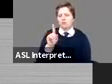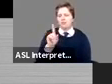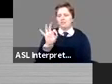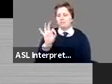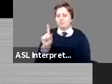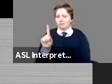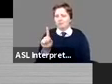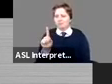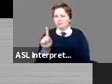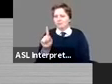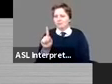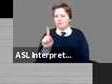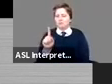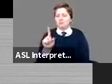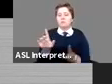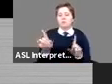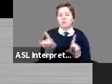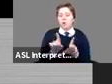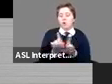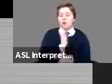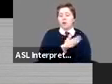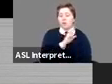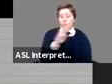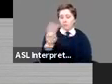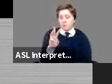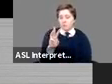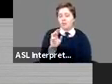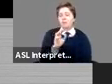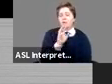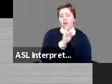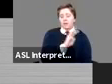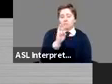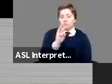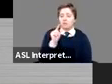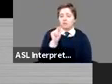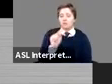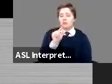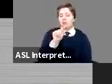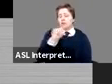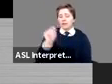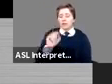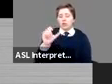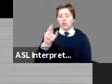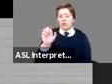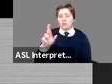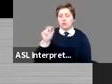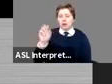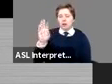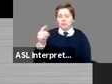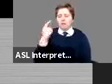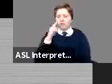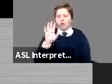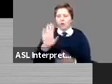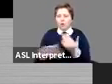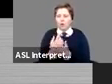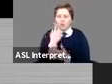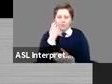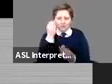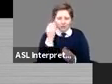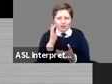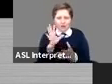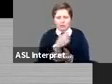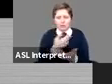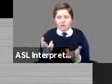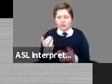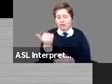419-243-8191. And visit our website at toledochamber.com for all the latest information and resources. Again, you have